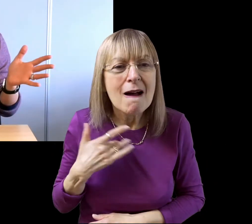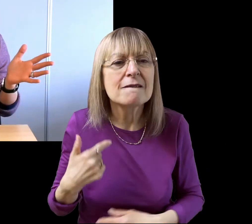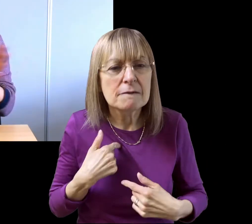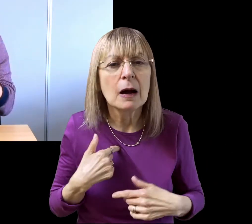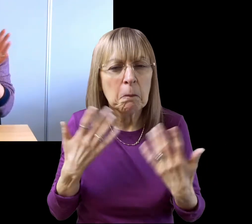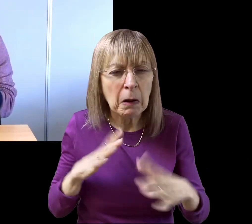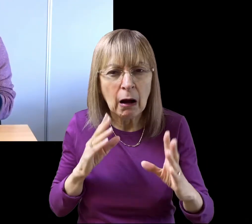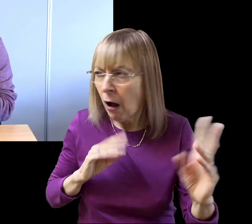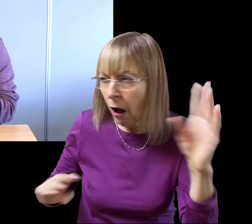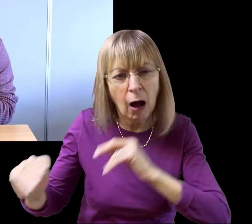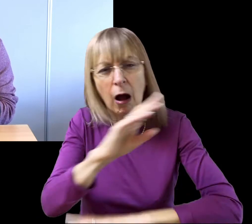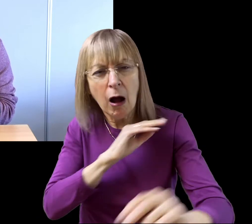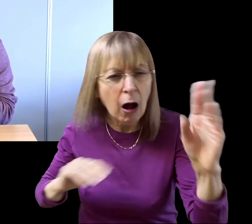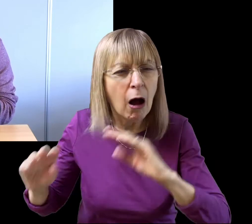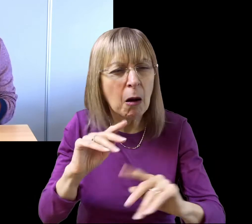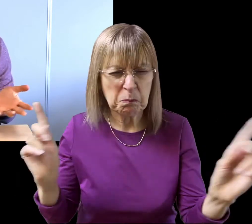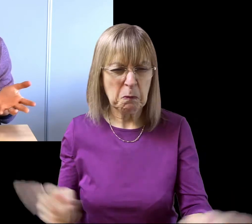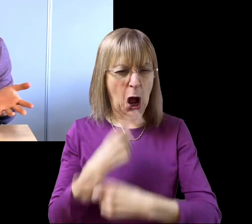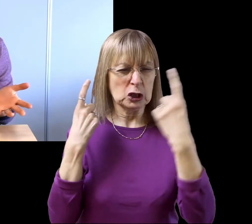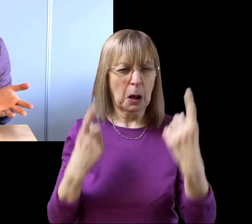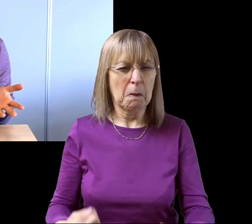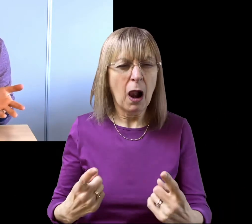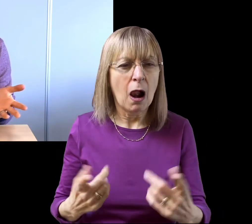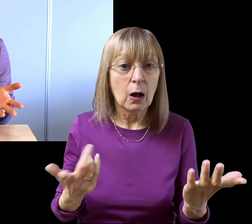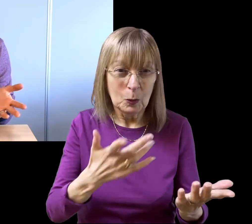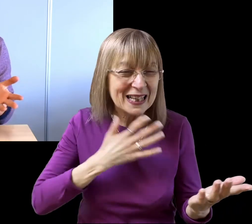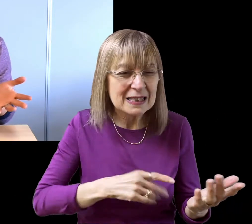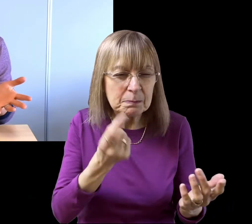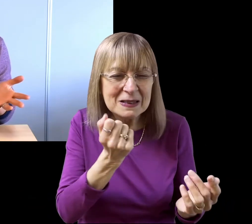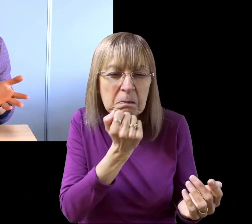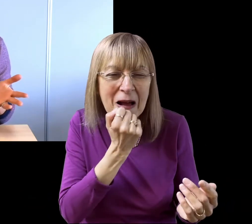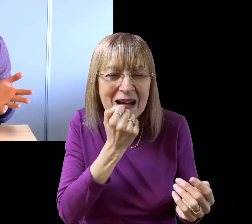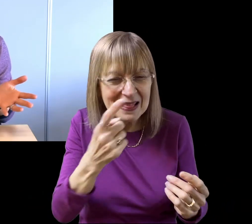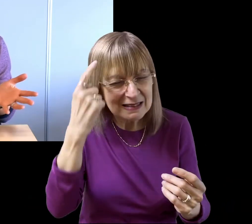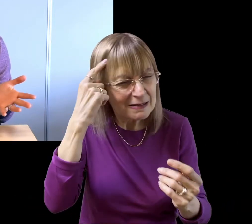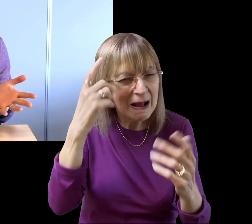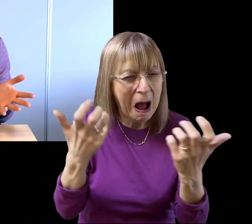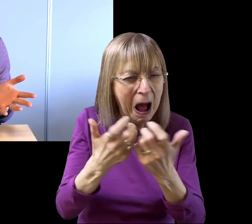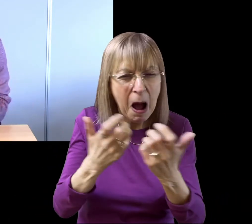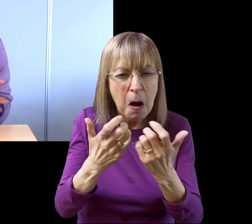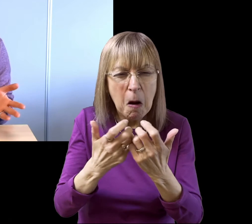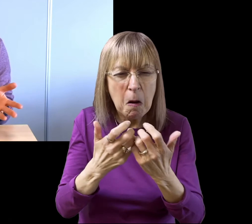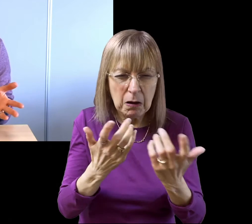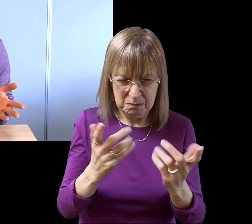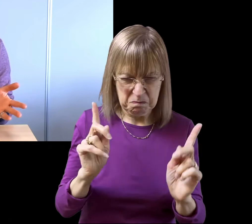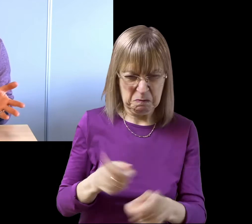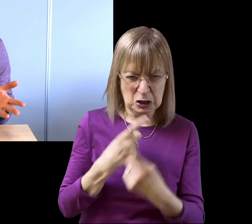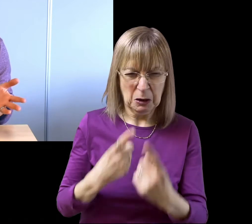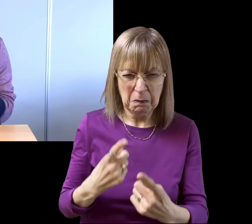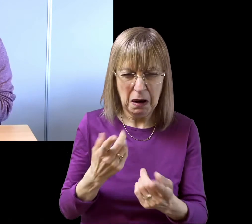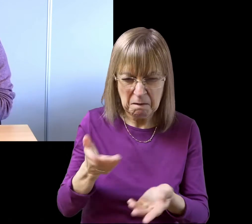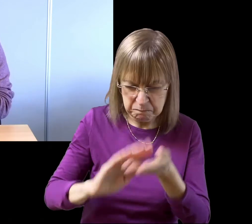spread this rumour, it's impossible, you can't do it. And all I had to do was a little bit of maths to realise that, yeah, it should be impossible. You shouldn't be able to fold